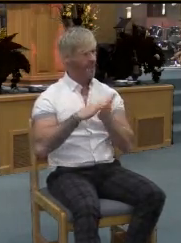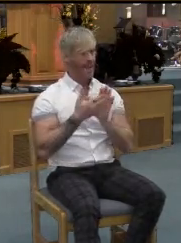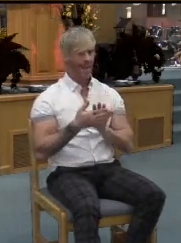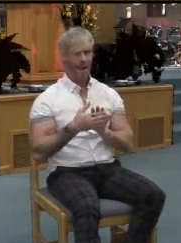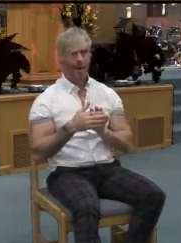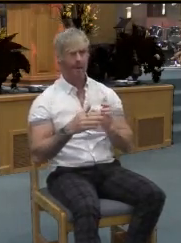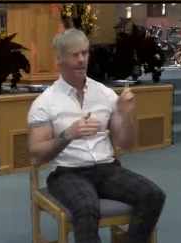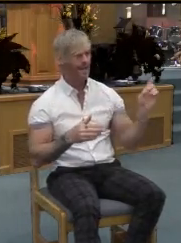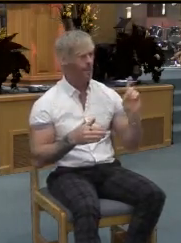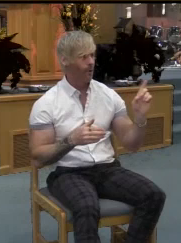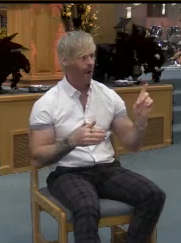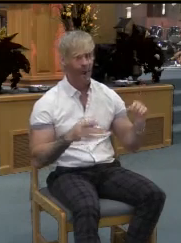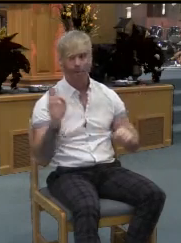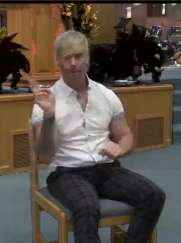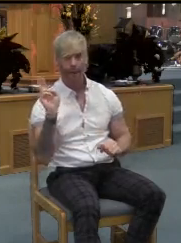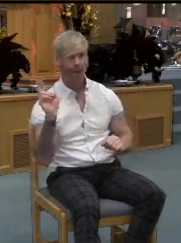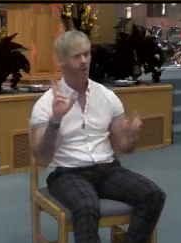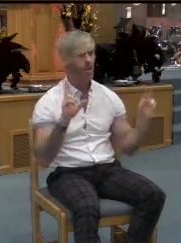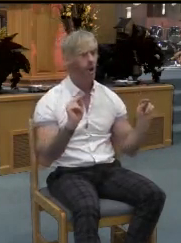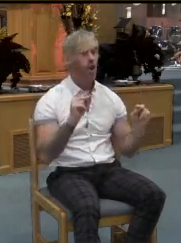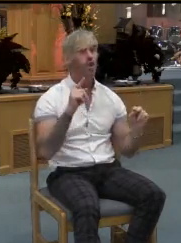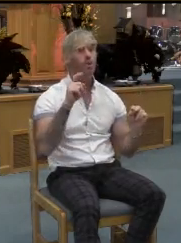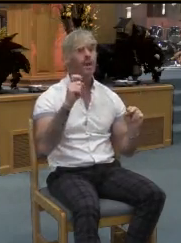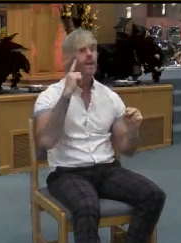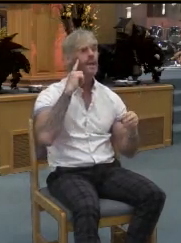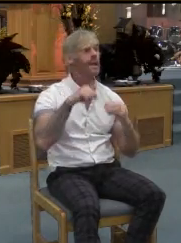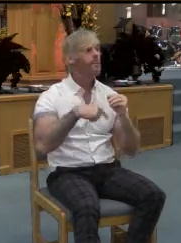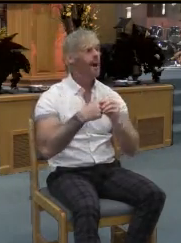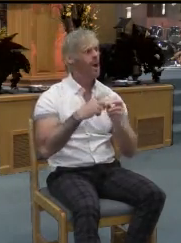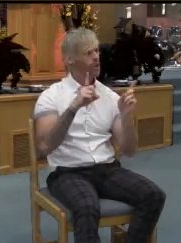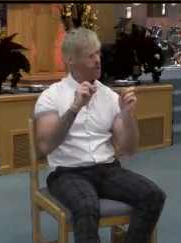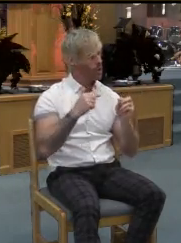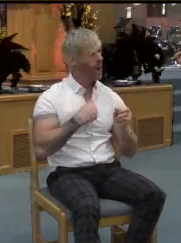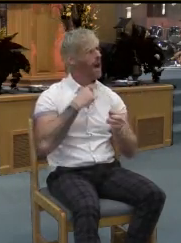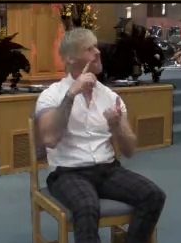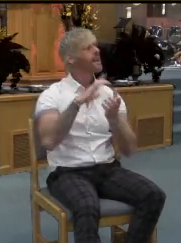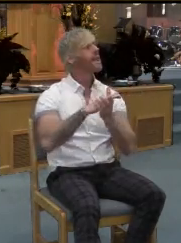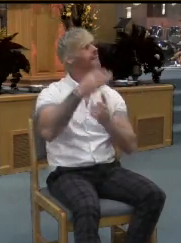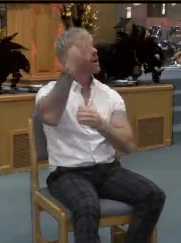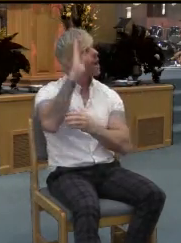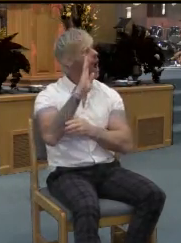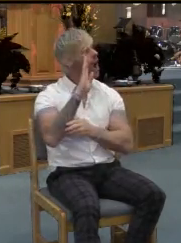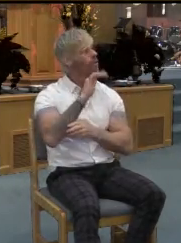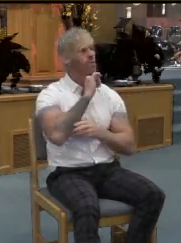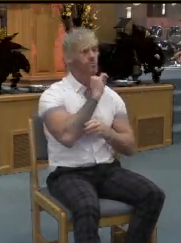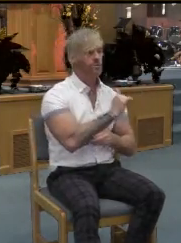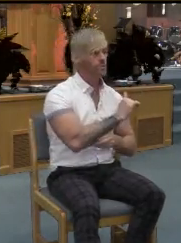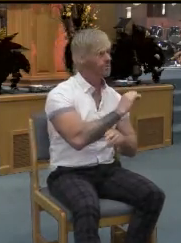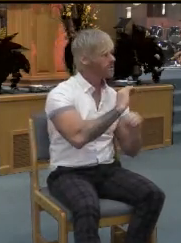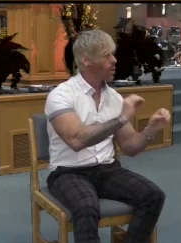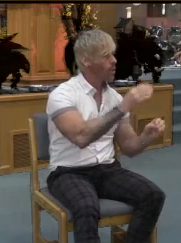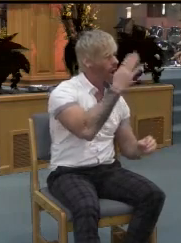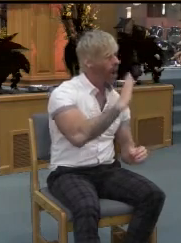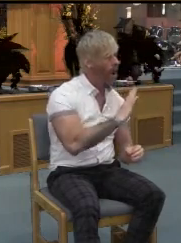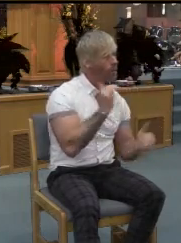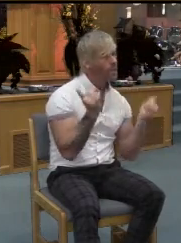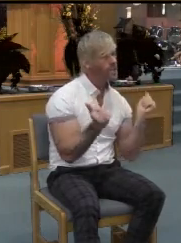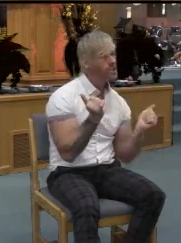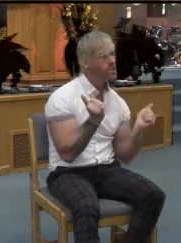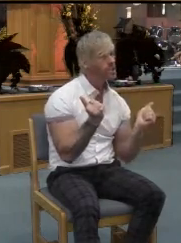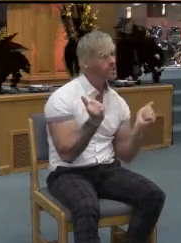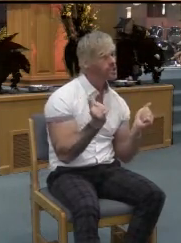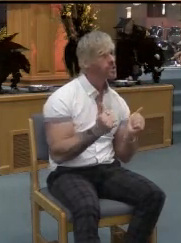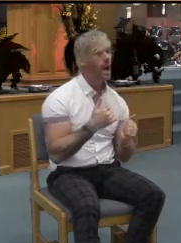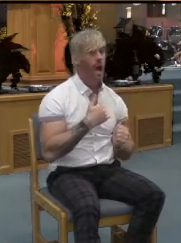let me tell you what you should debate about. Do I believe there is a God or do I believe there's not a God? Do I believe that I